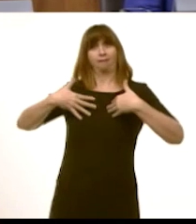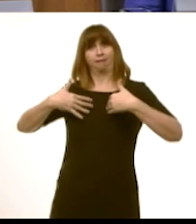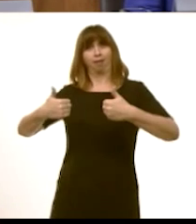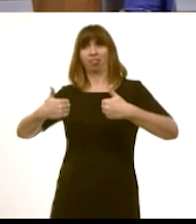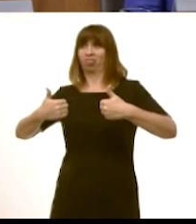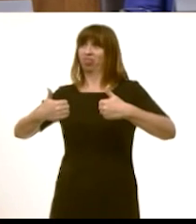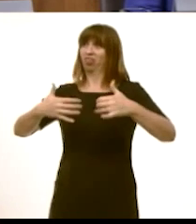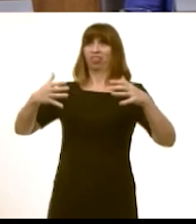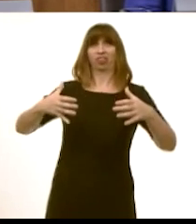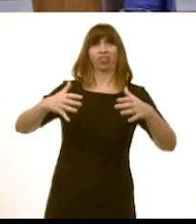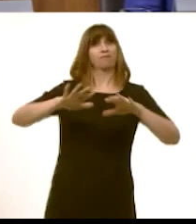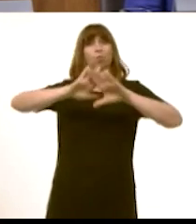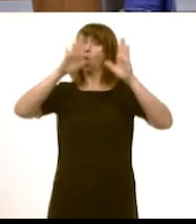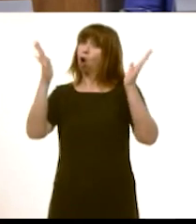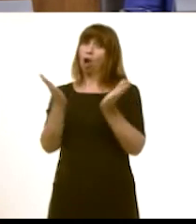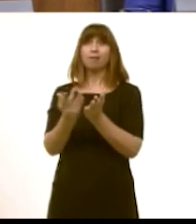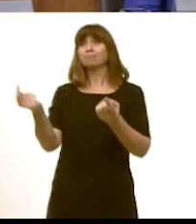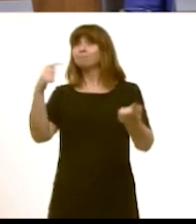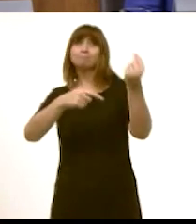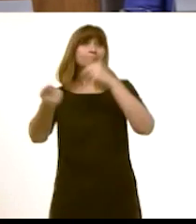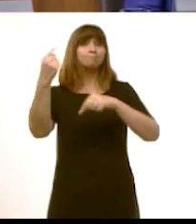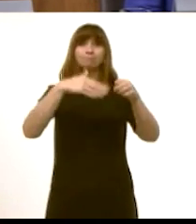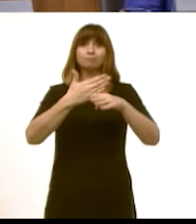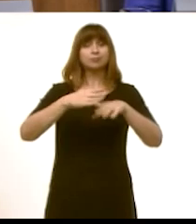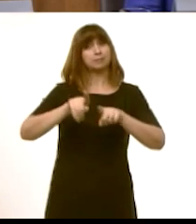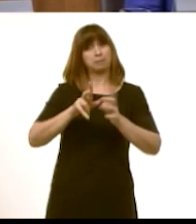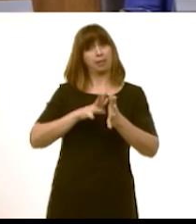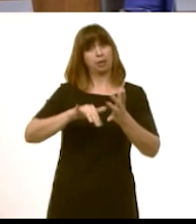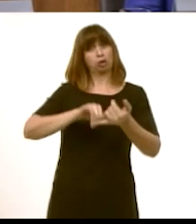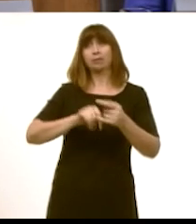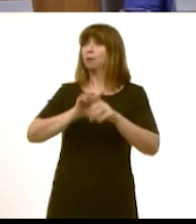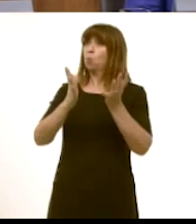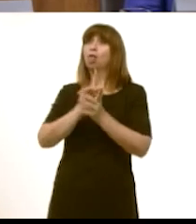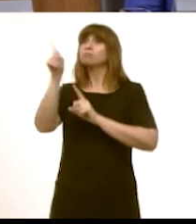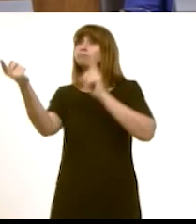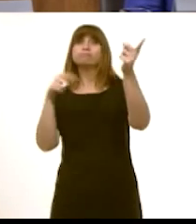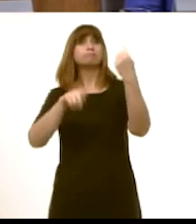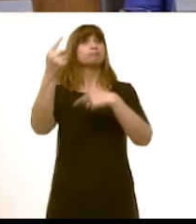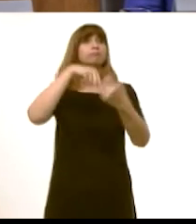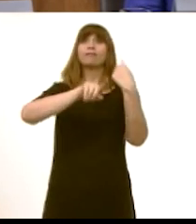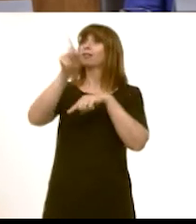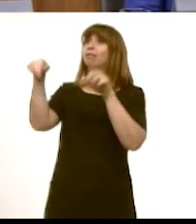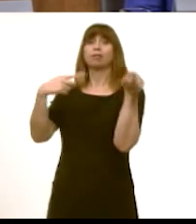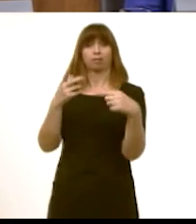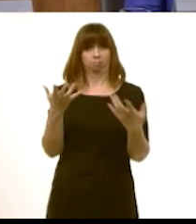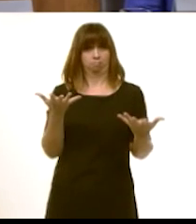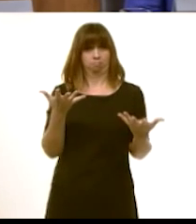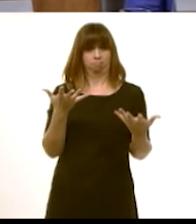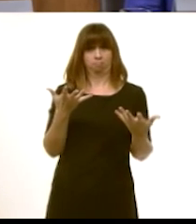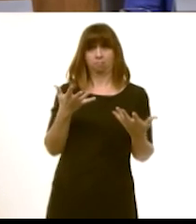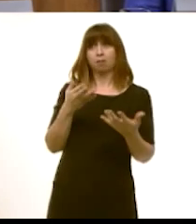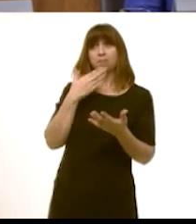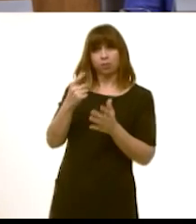staffing, and Wales and the rest of the UK are no exceptions to that trend. Certainly, if the memo wishes to write